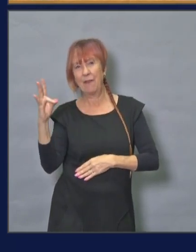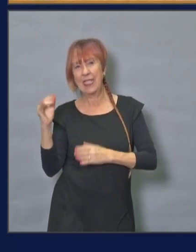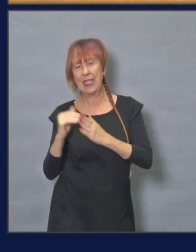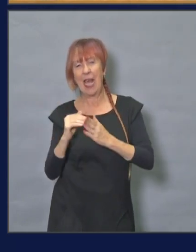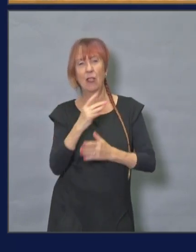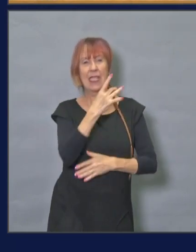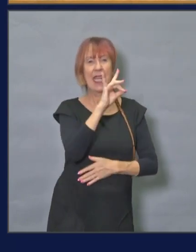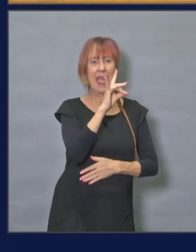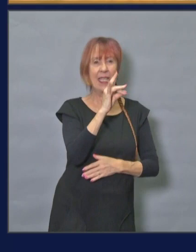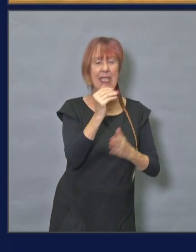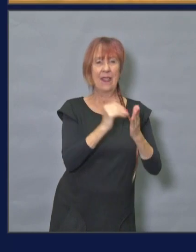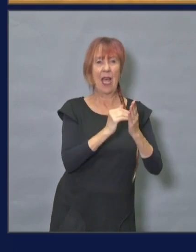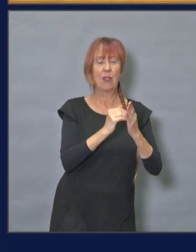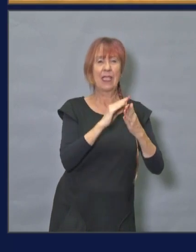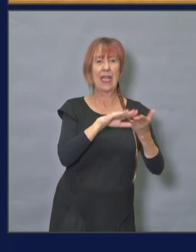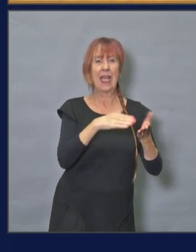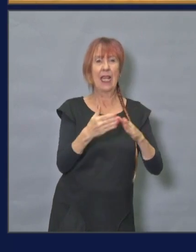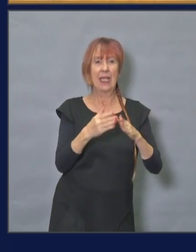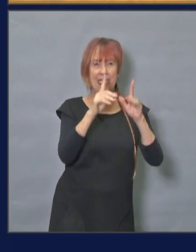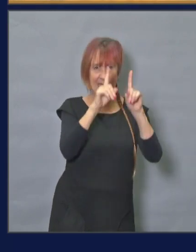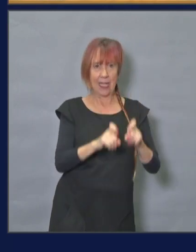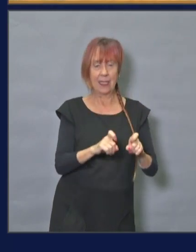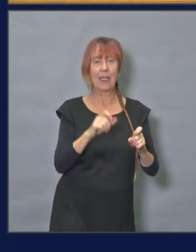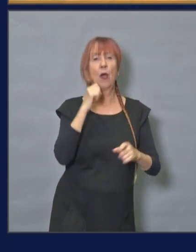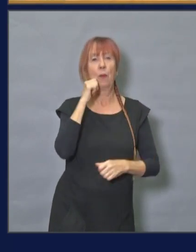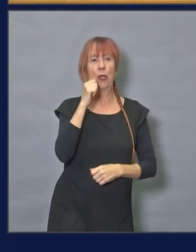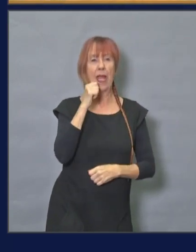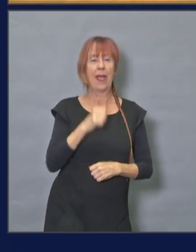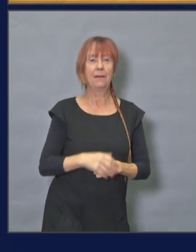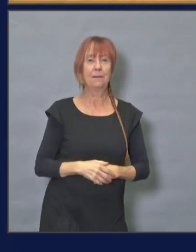18,000 deaths per day. Next slide.